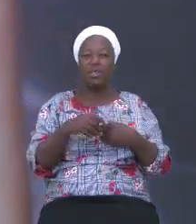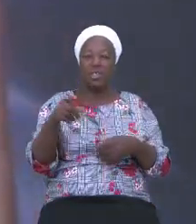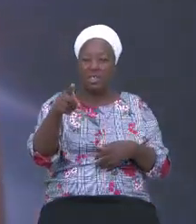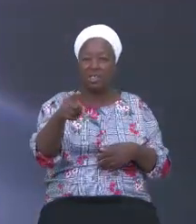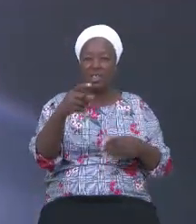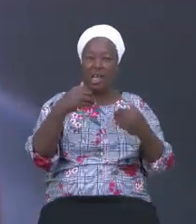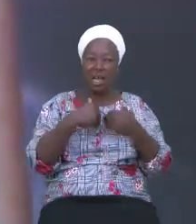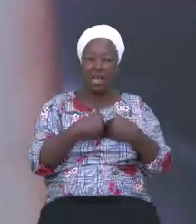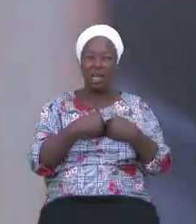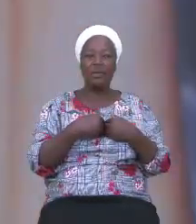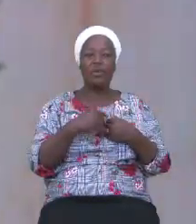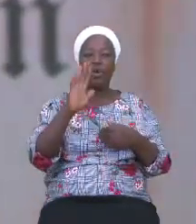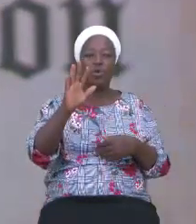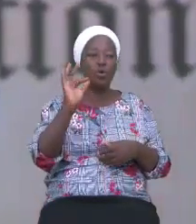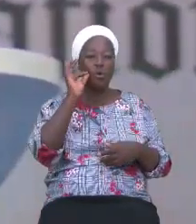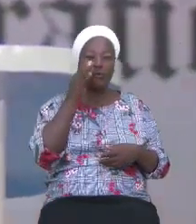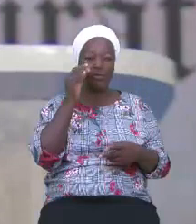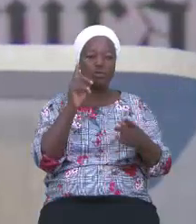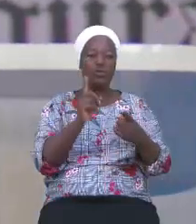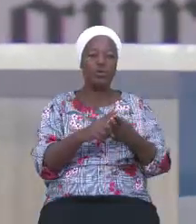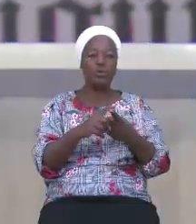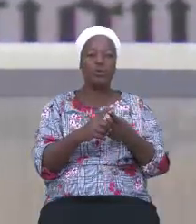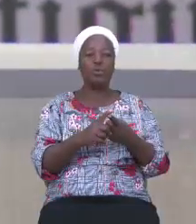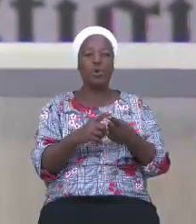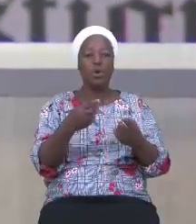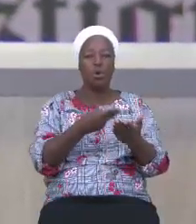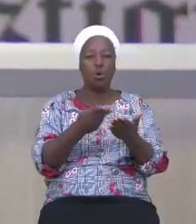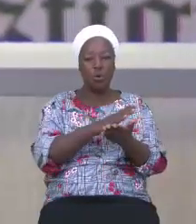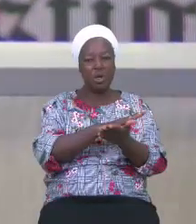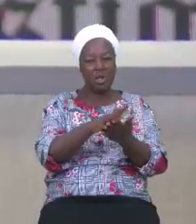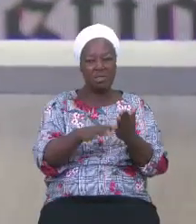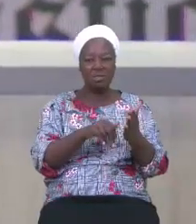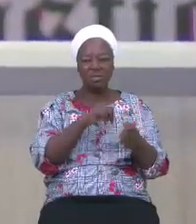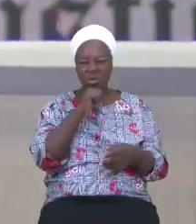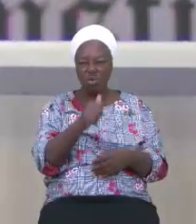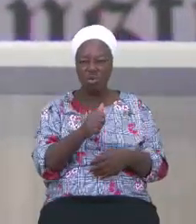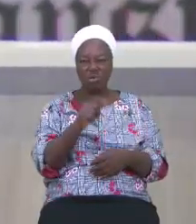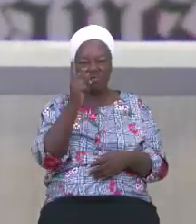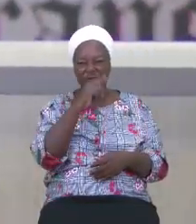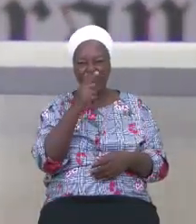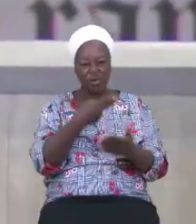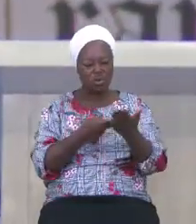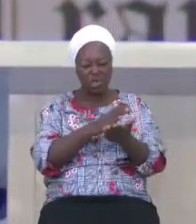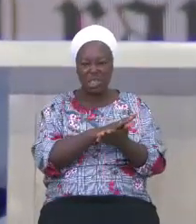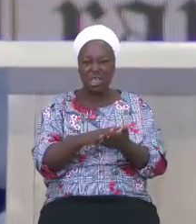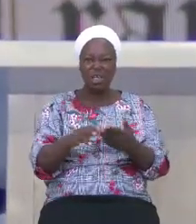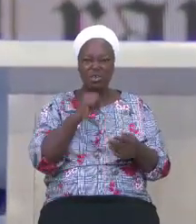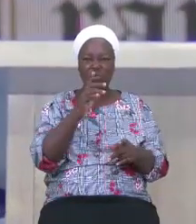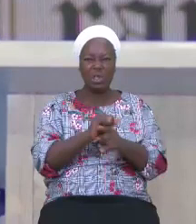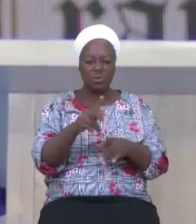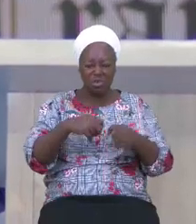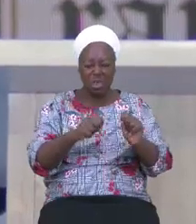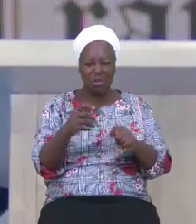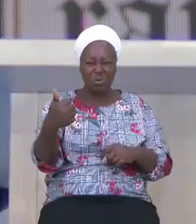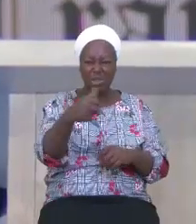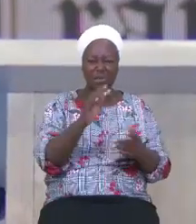ye have your fruit unto holiness. Not superficial holiness, not the one you try by yourself. I am